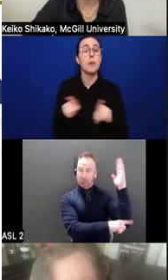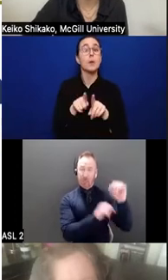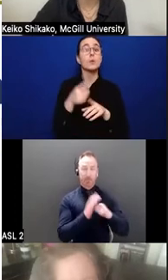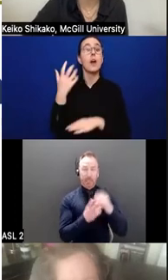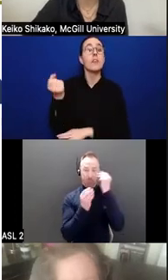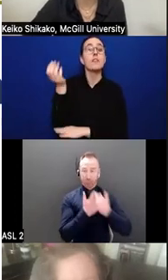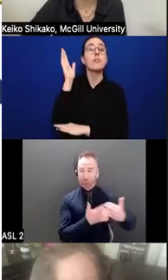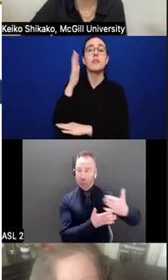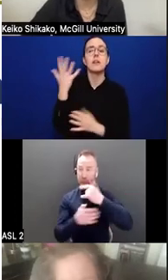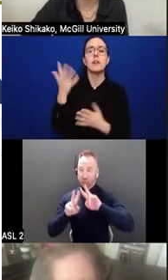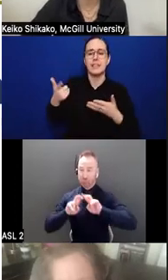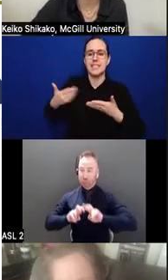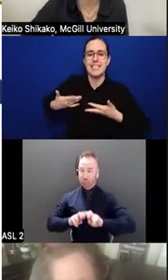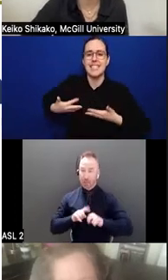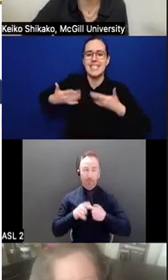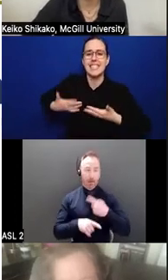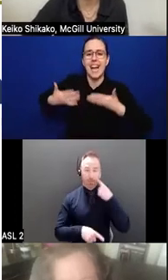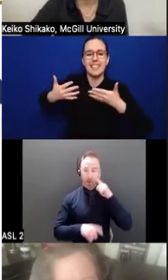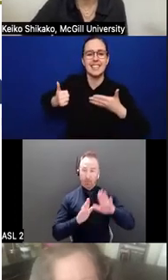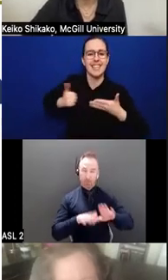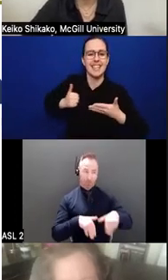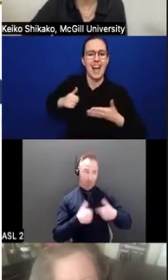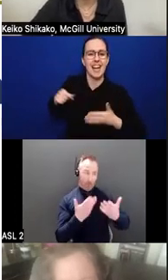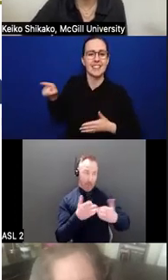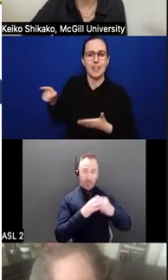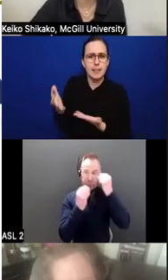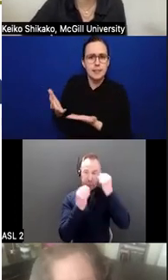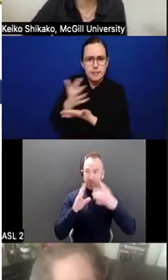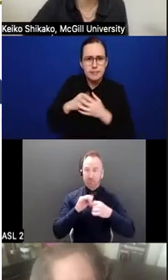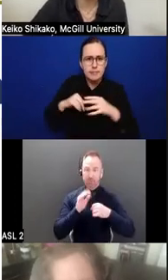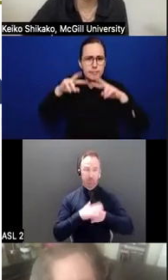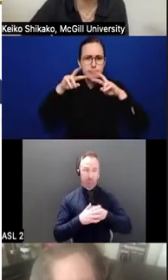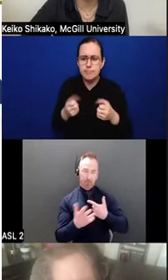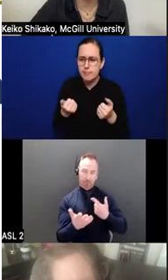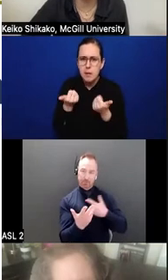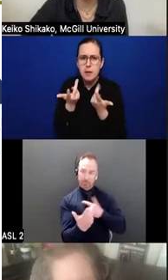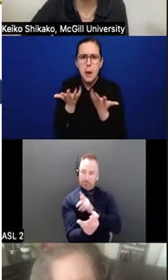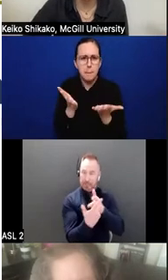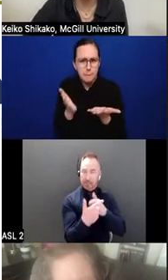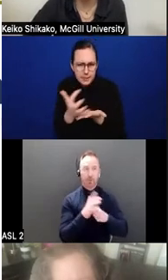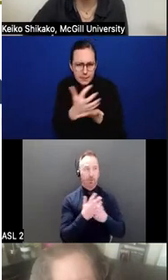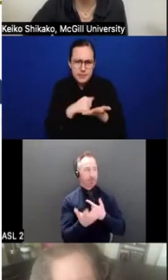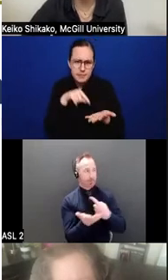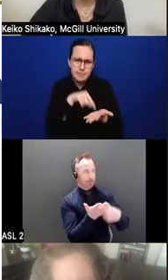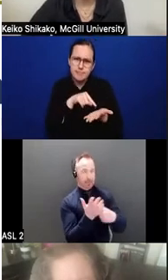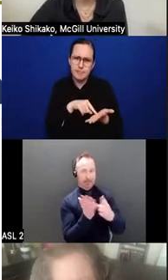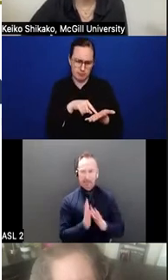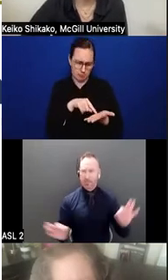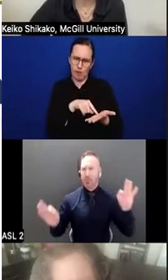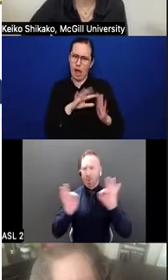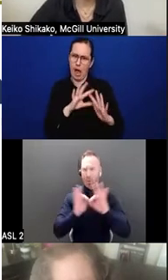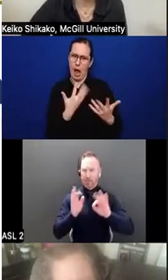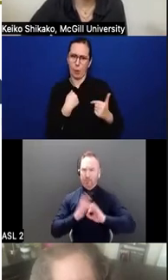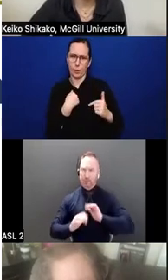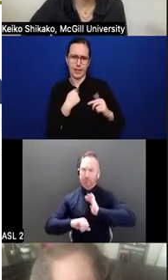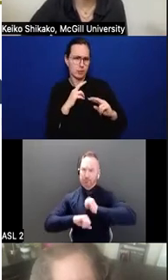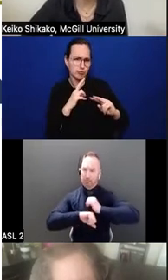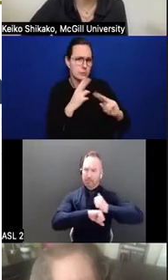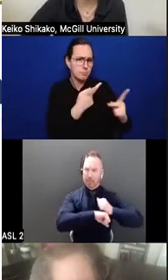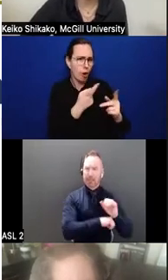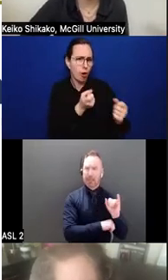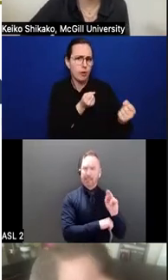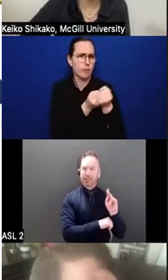being collected to try to address and to respond to this important and inform these important initiatives that are happening in different